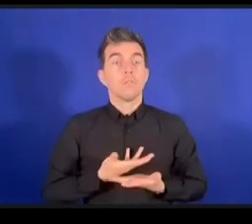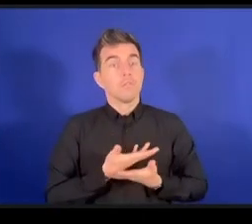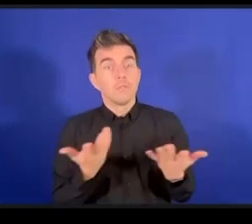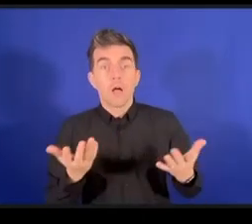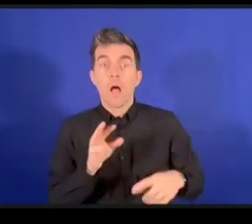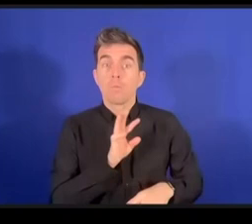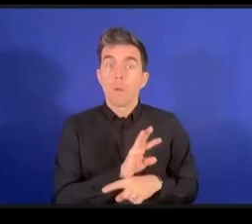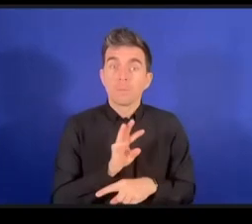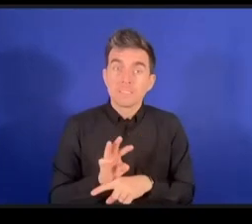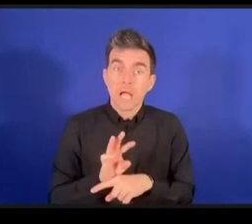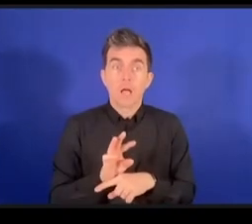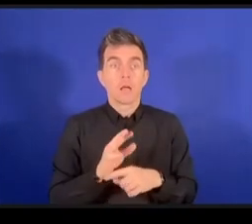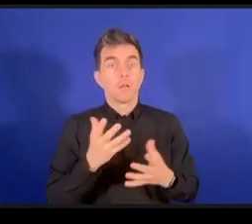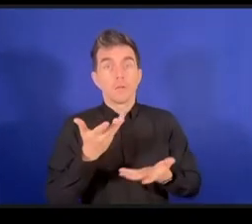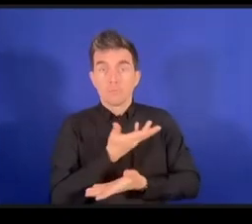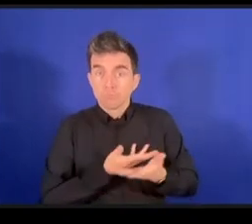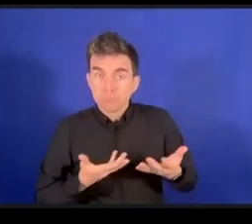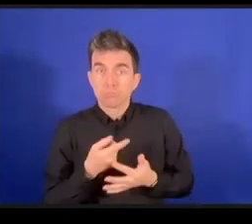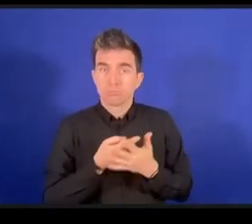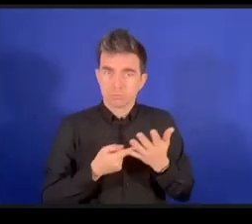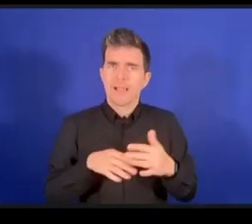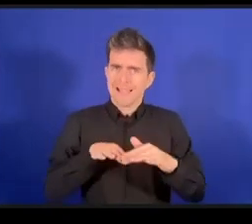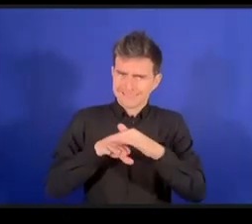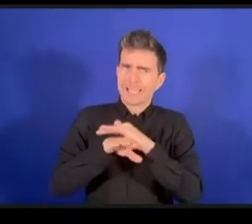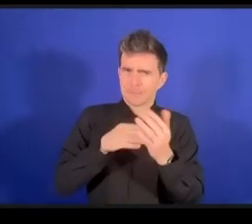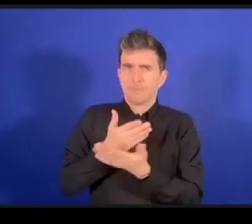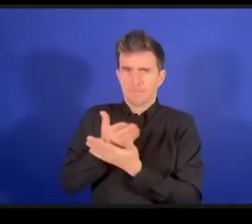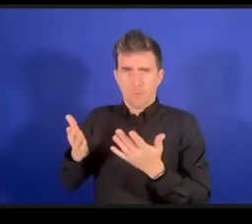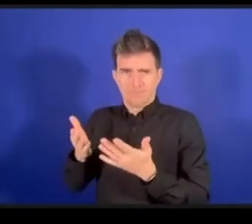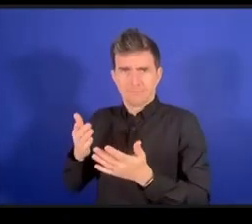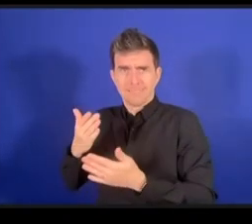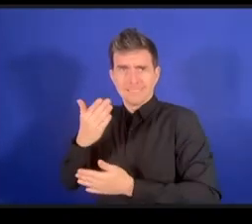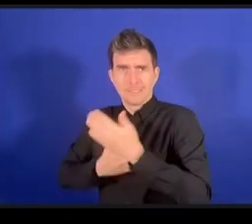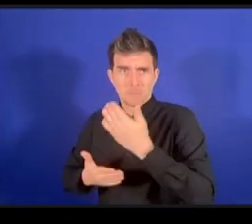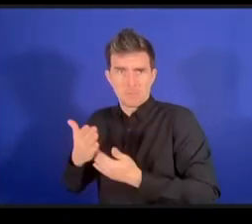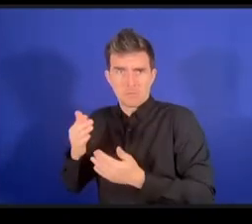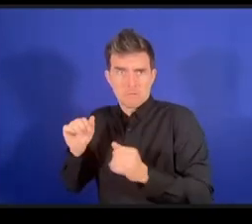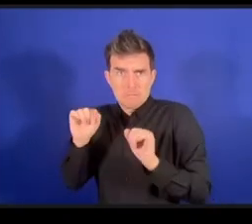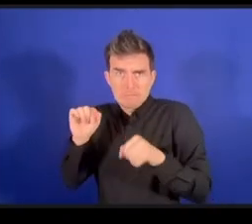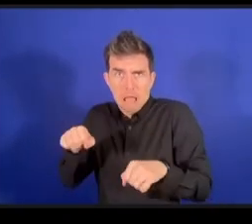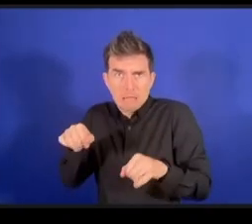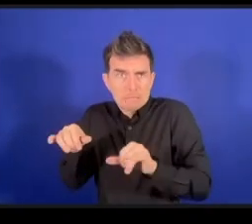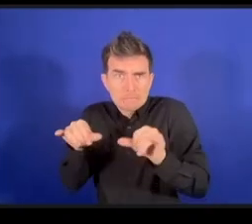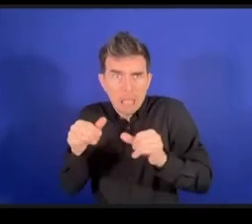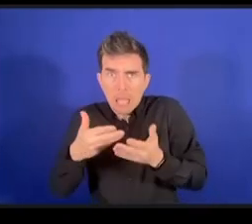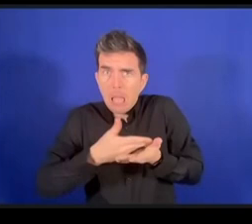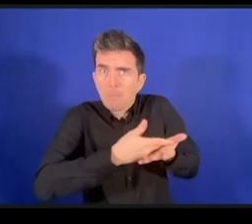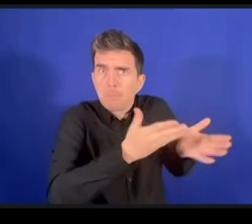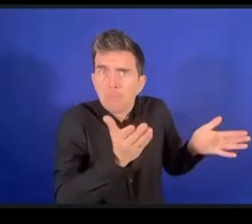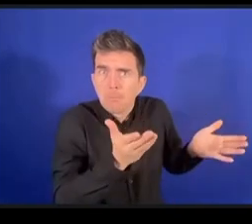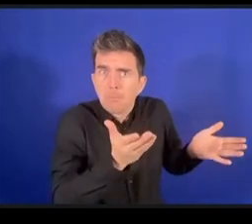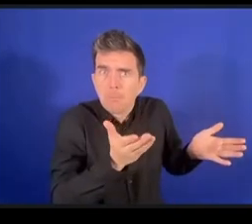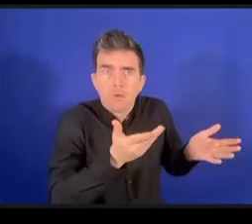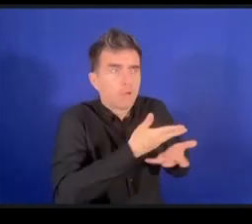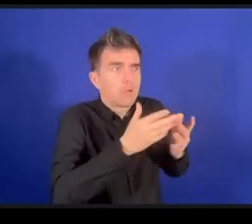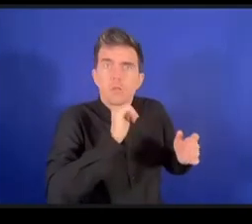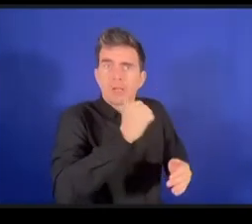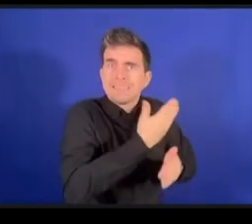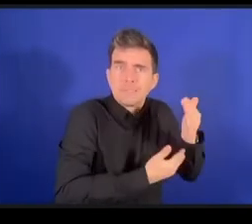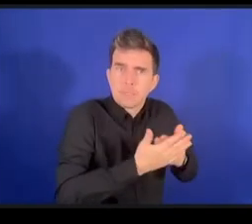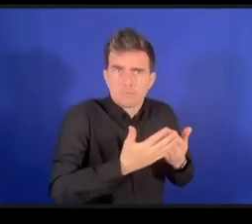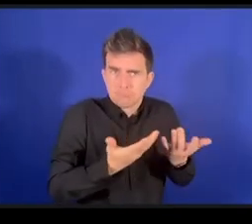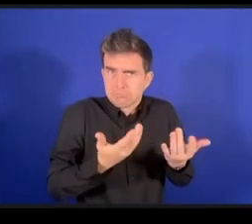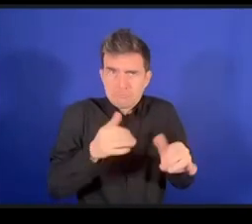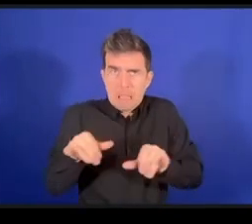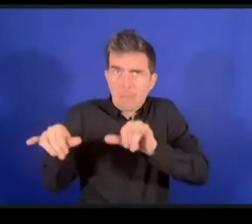used by other person, and it's been reported that it was more beneficial than it would be otherwise.